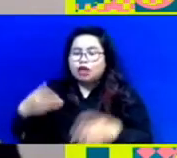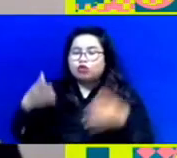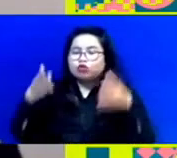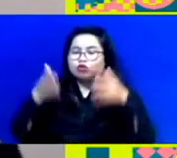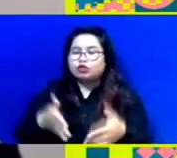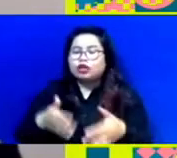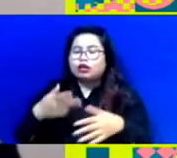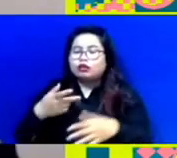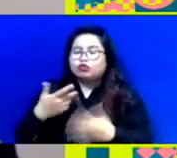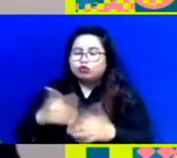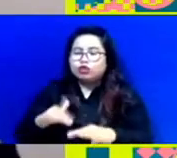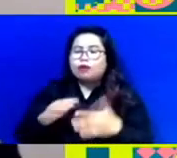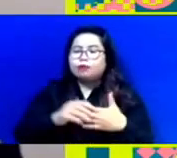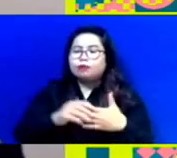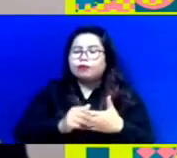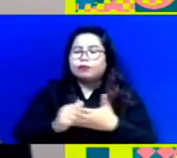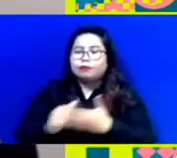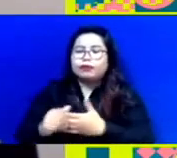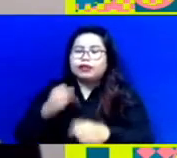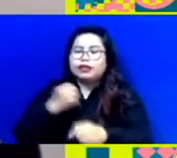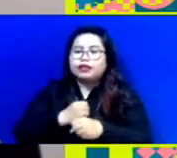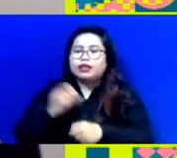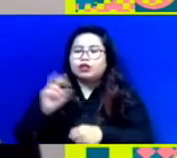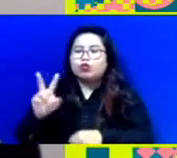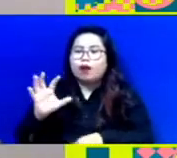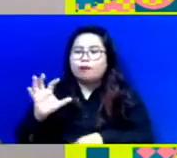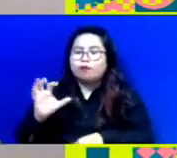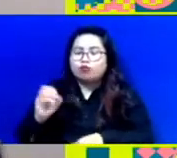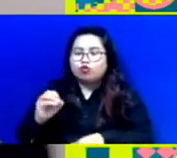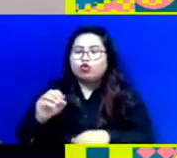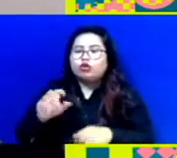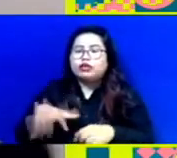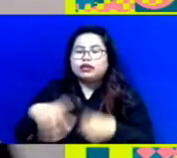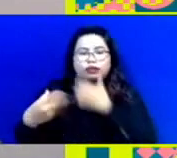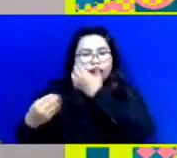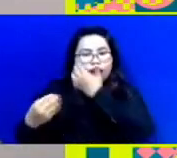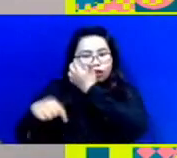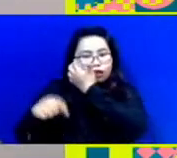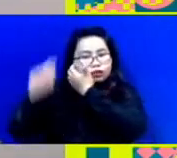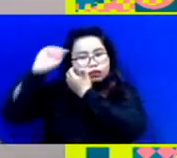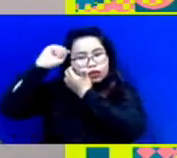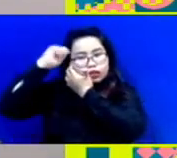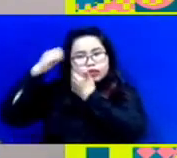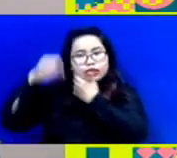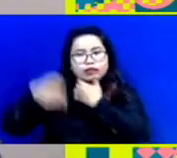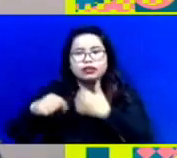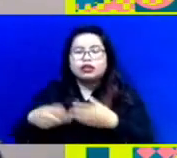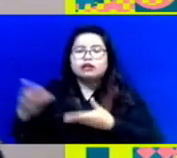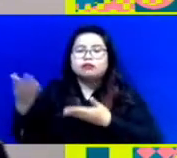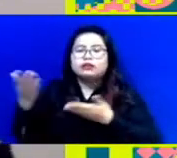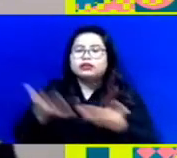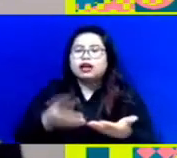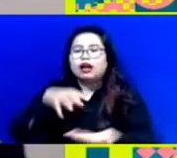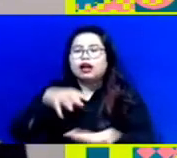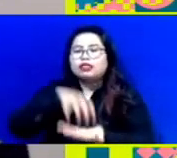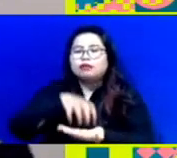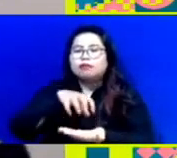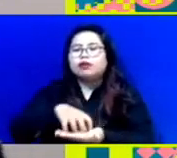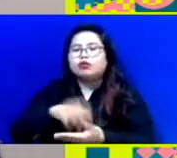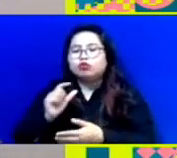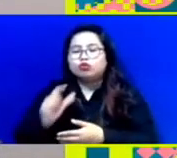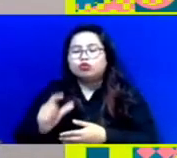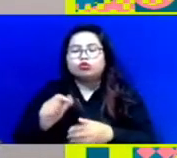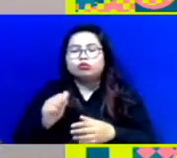incredibly important and challenging year, and for making space for the V20 engagement group, which we very much think